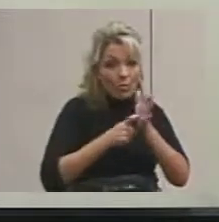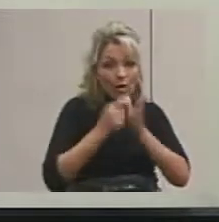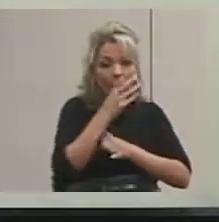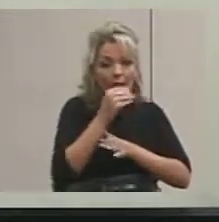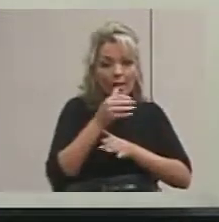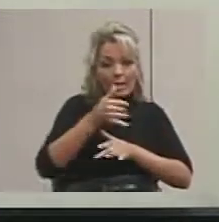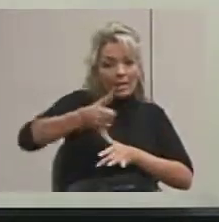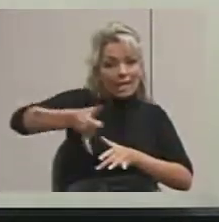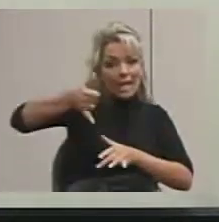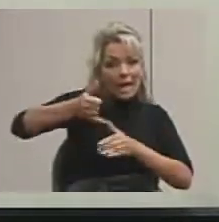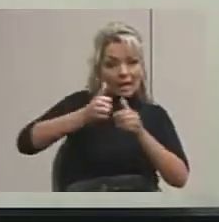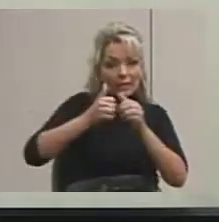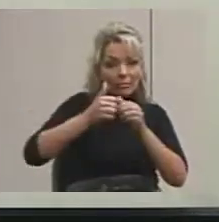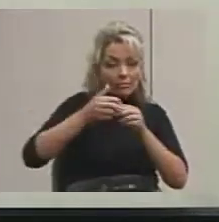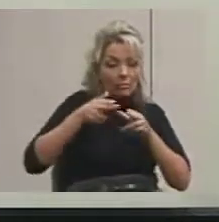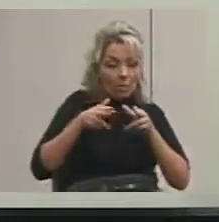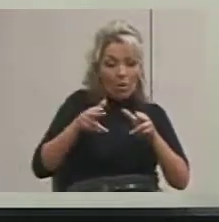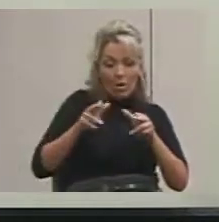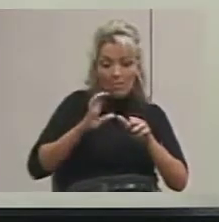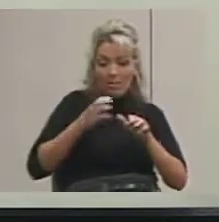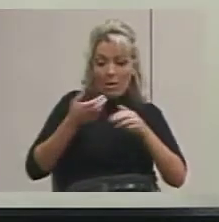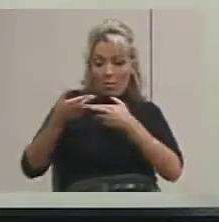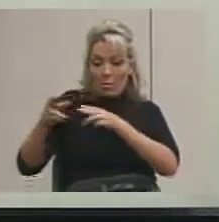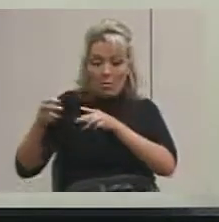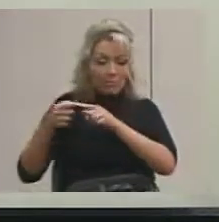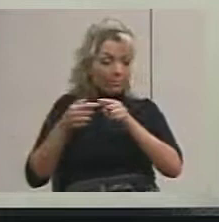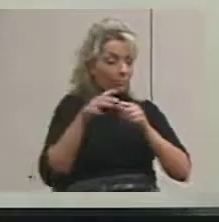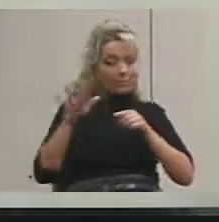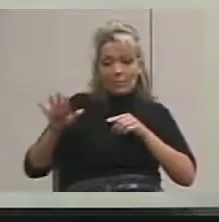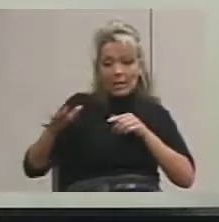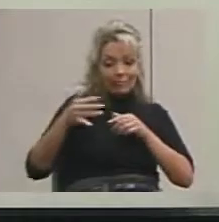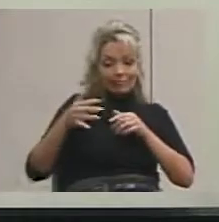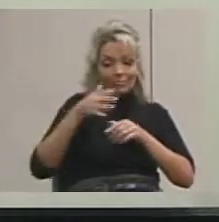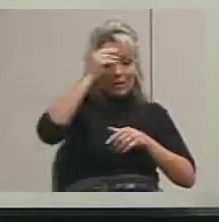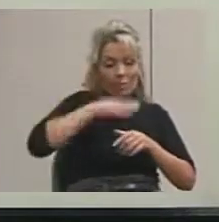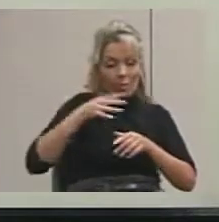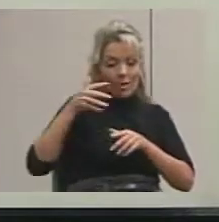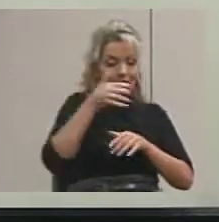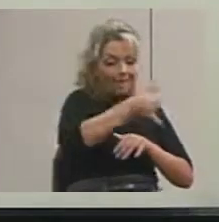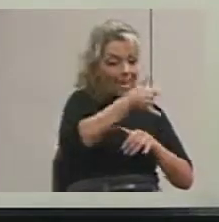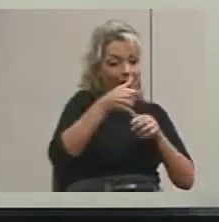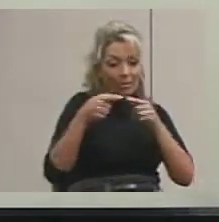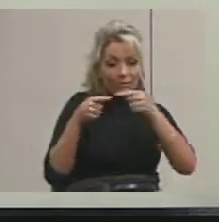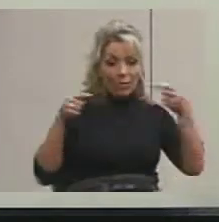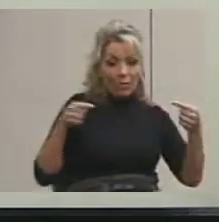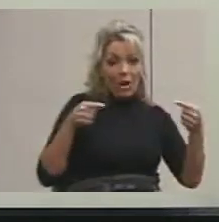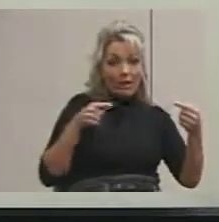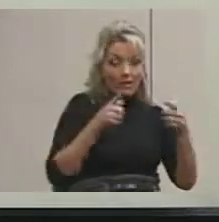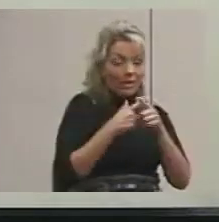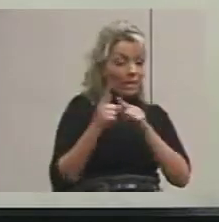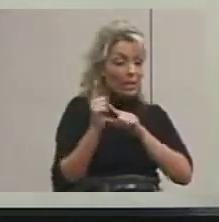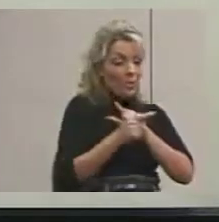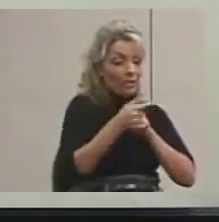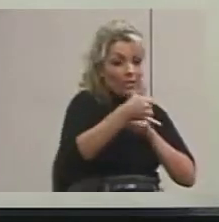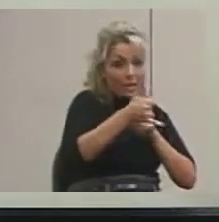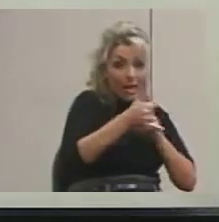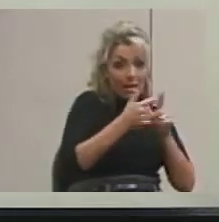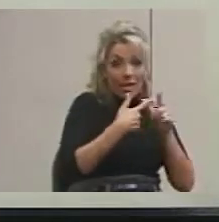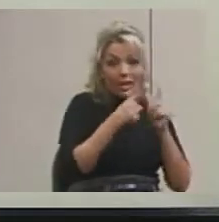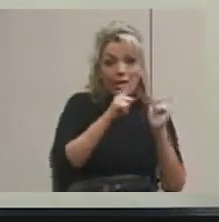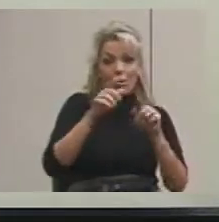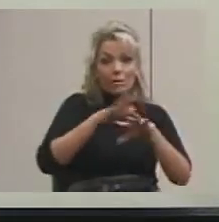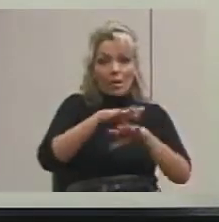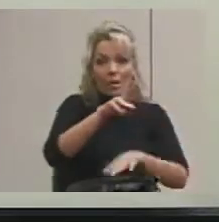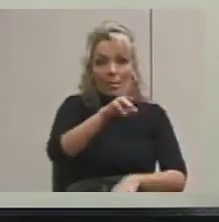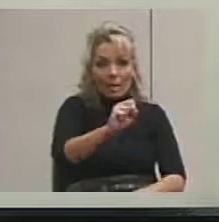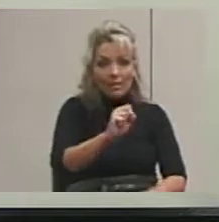his locker happens to be right across the hall from our classroom, and we've made him go get them and come back before he gets to go to the bus. And he's on this bus that there's a lot of kids on, and he hasn't